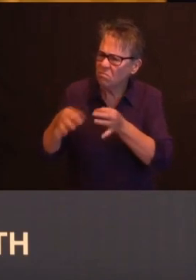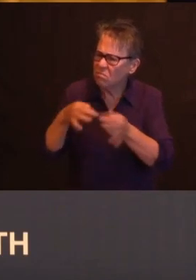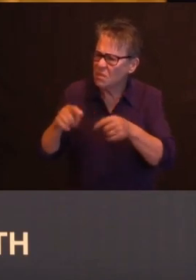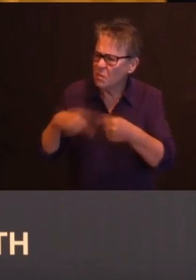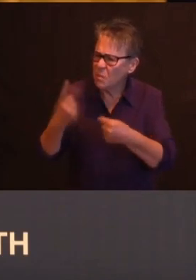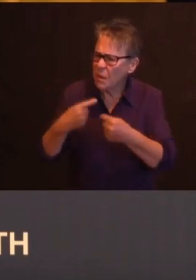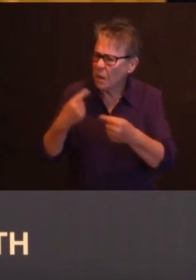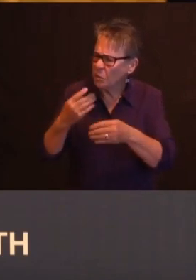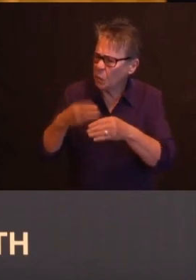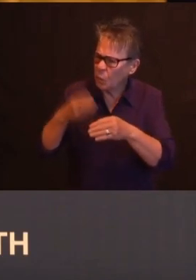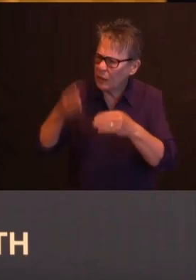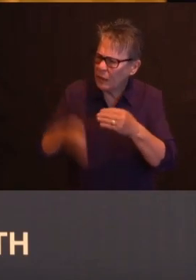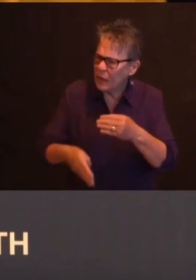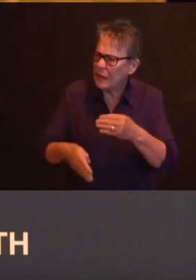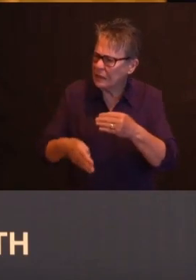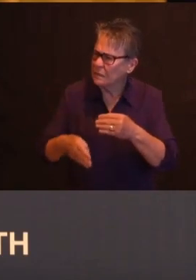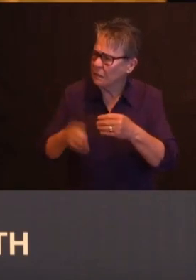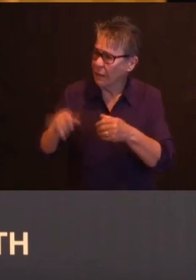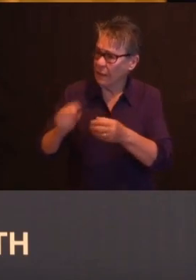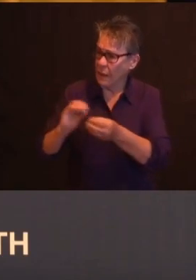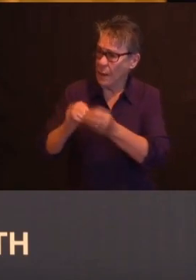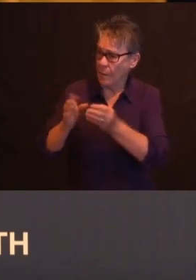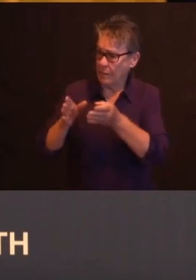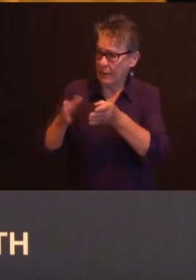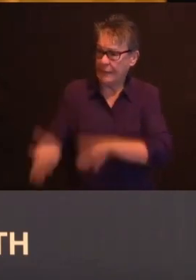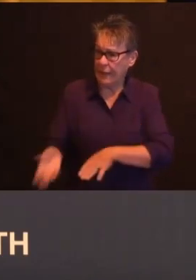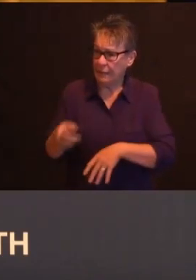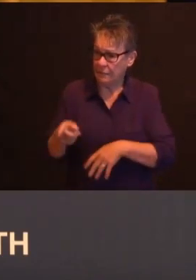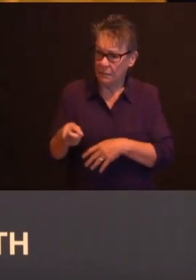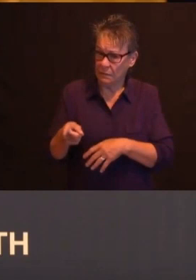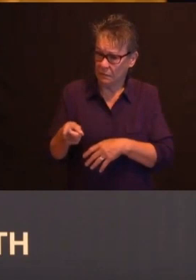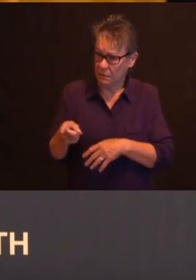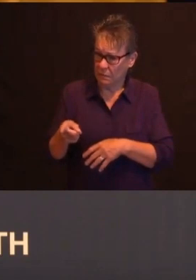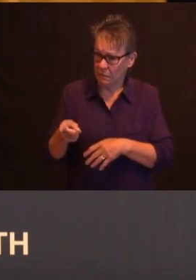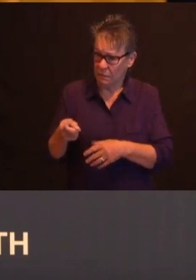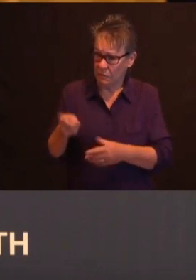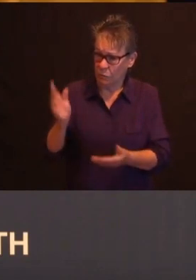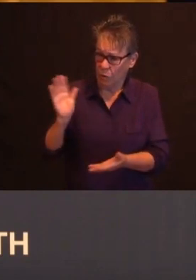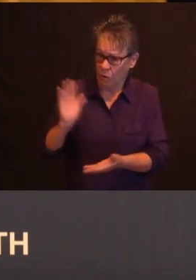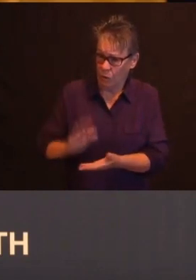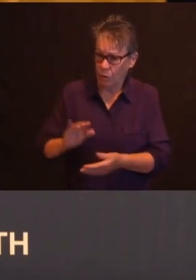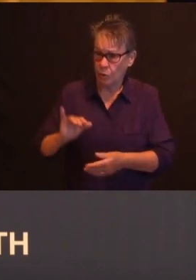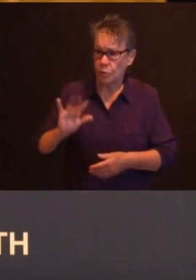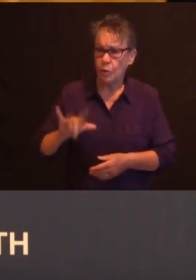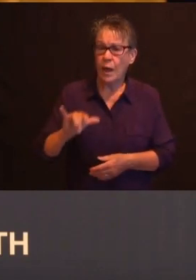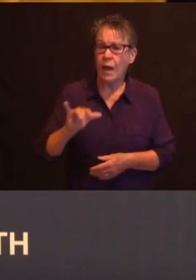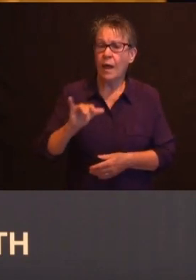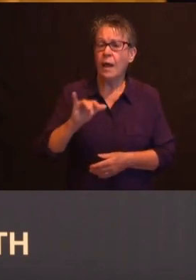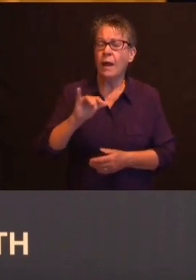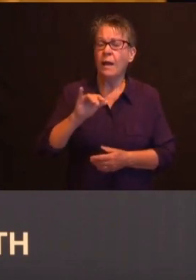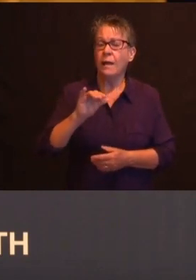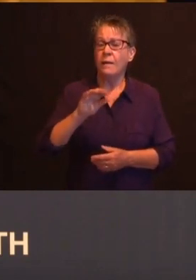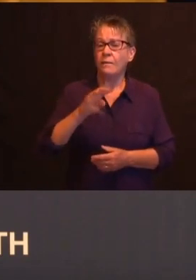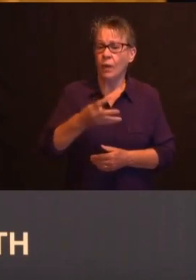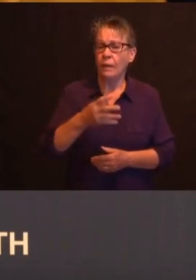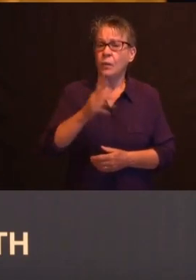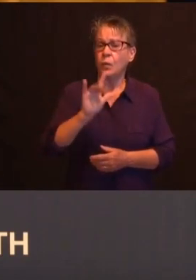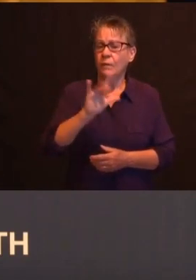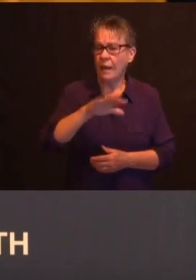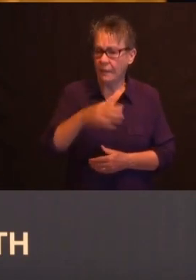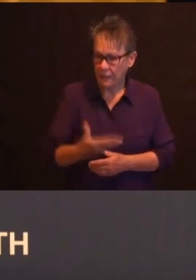The deaths have gone. The 4th of July, we reported 25 fatalities. The 5th, 23.